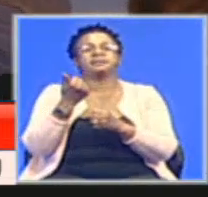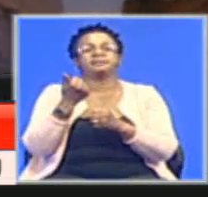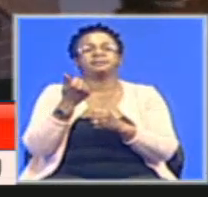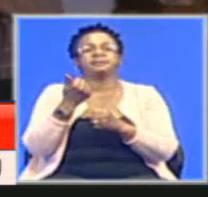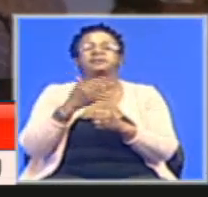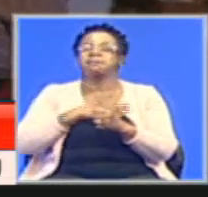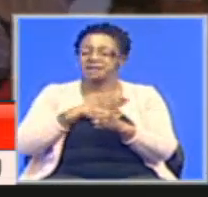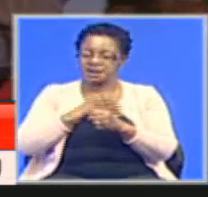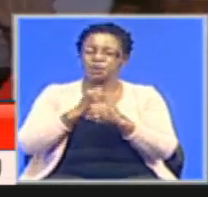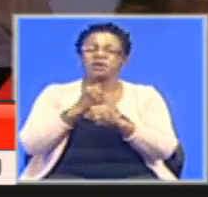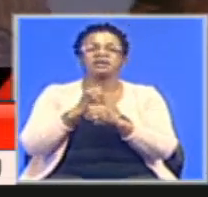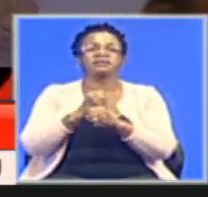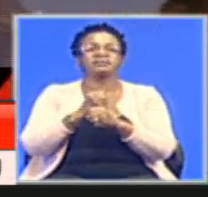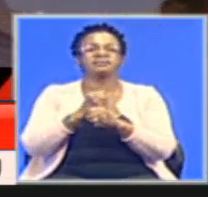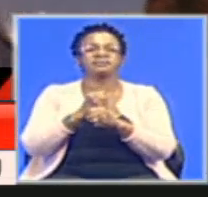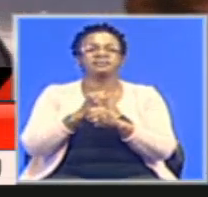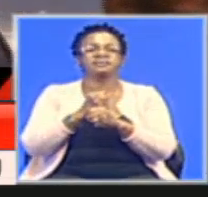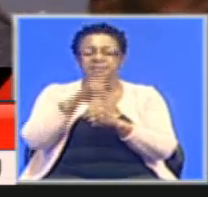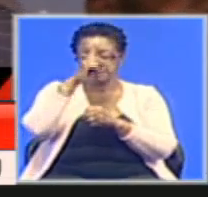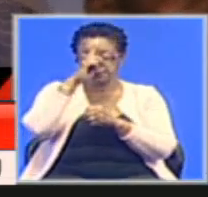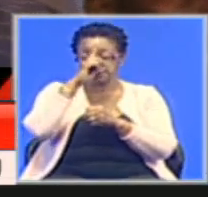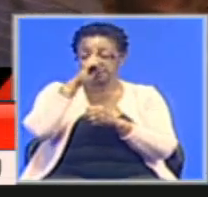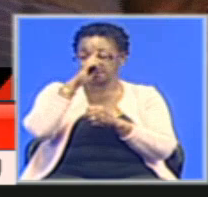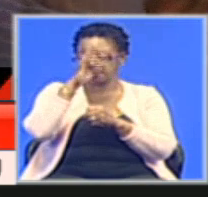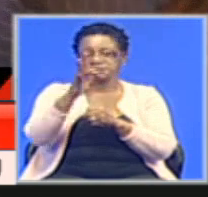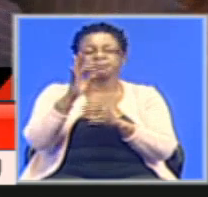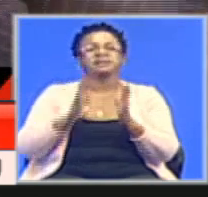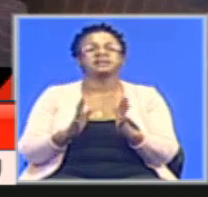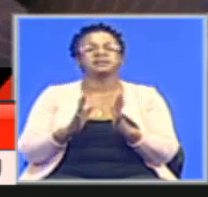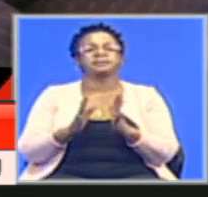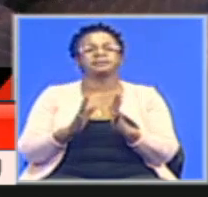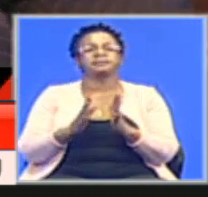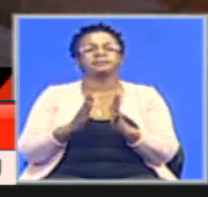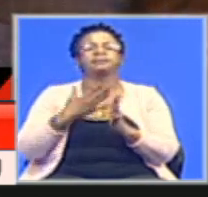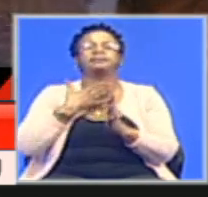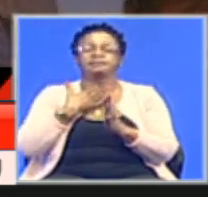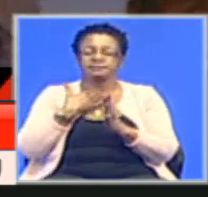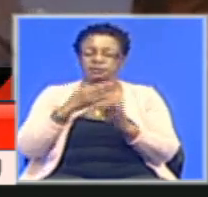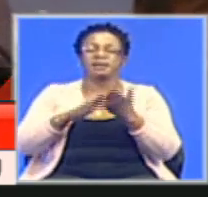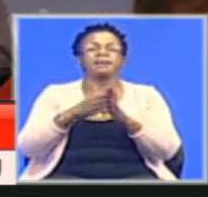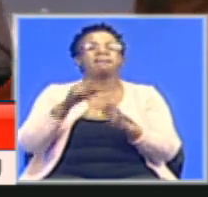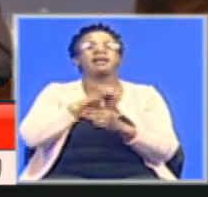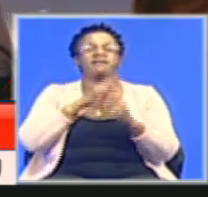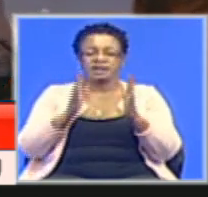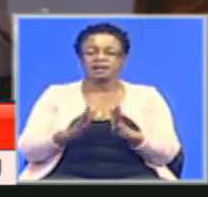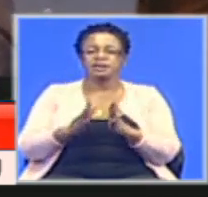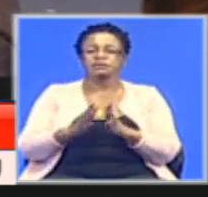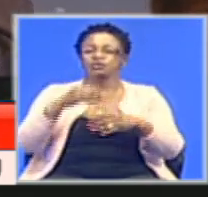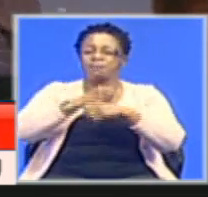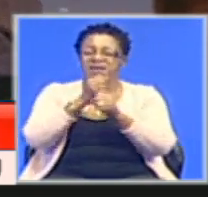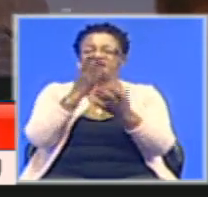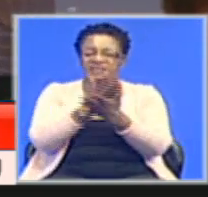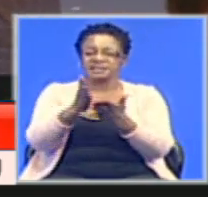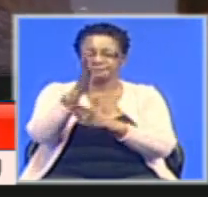mfanyakazi, na mimi ni mtu very, very serious. Nilikuwa nataka niwe governor, niweze kunyorosha maneno ile